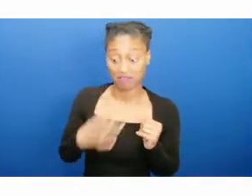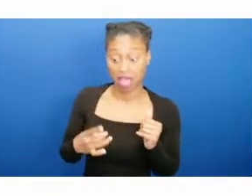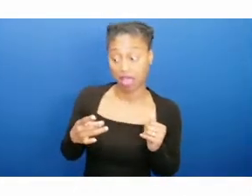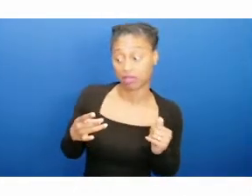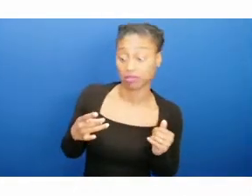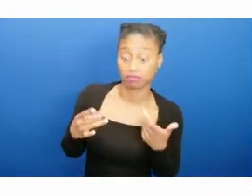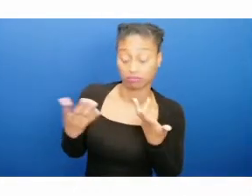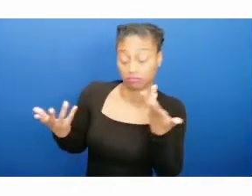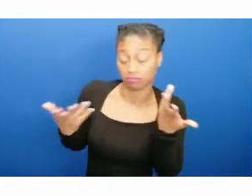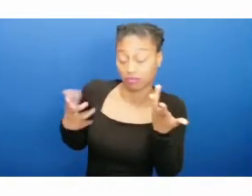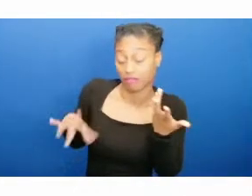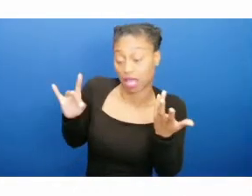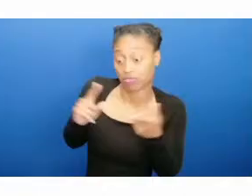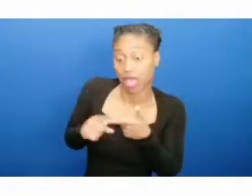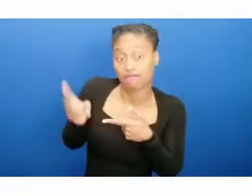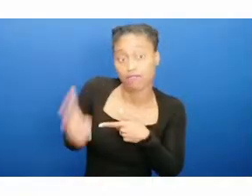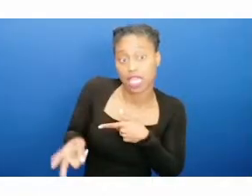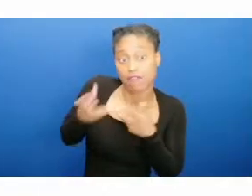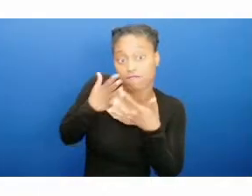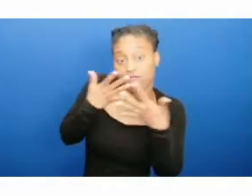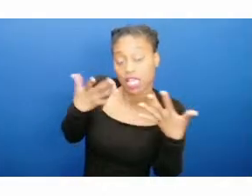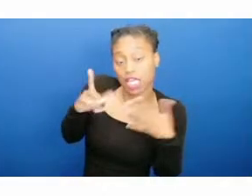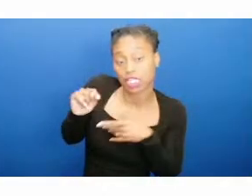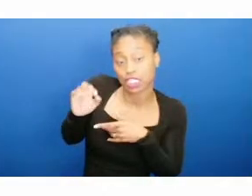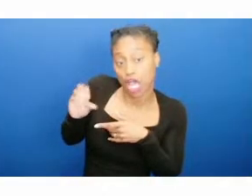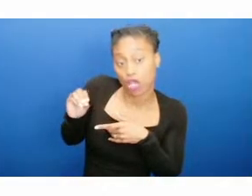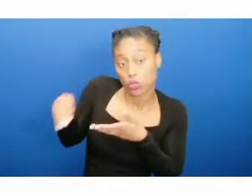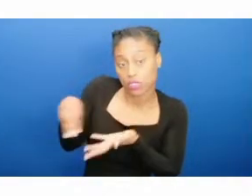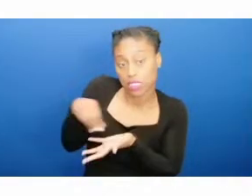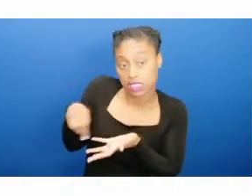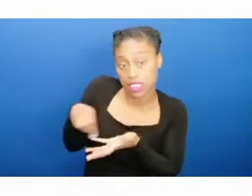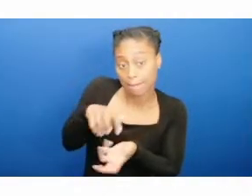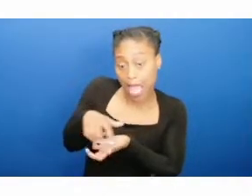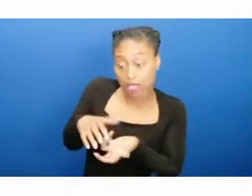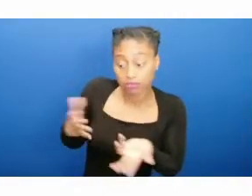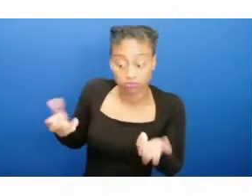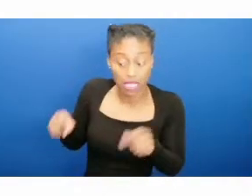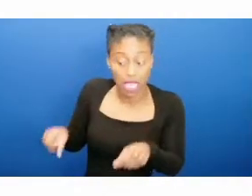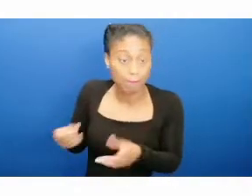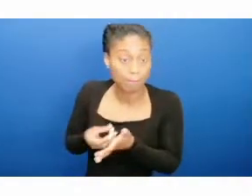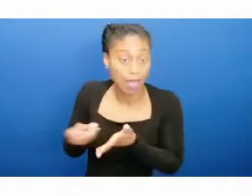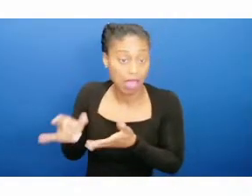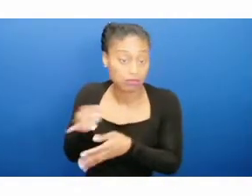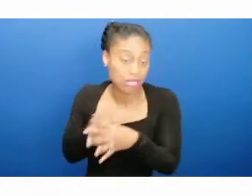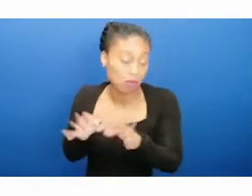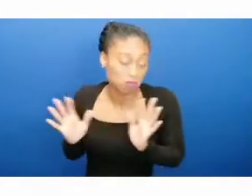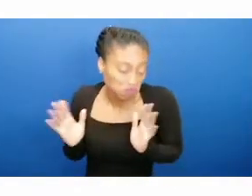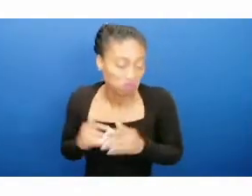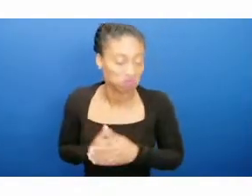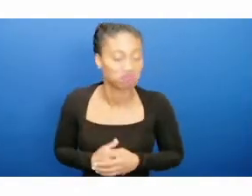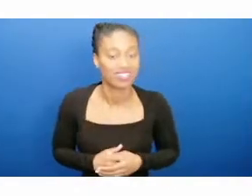mix, you can also use that instead. But now all we have to do is just mix everything together